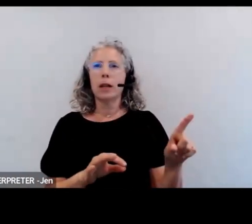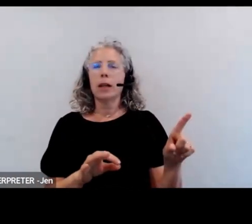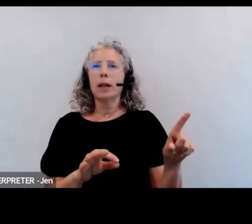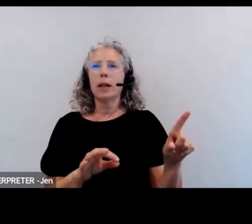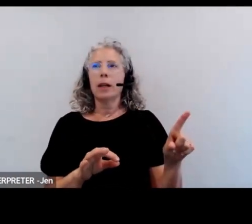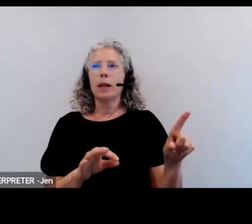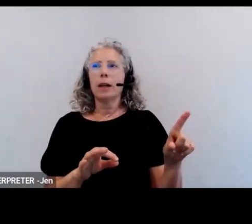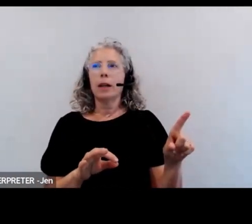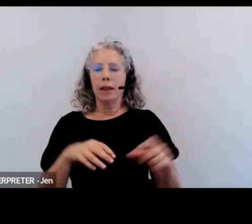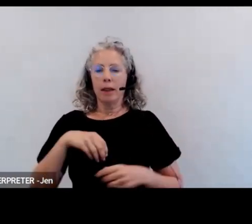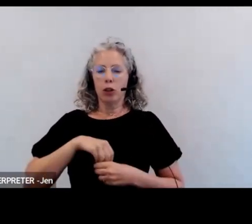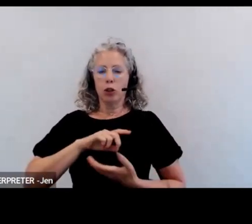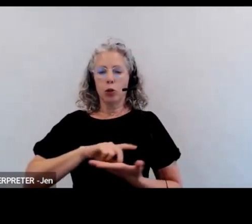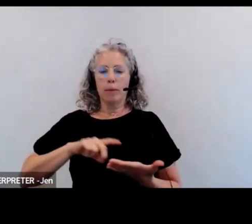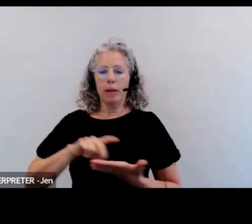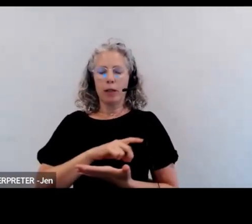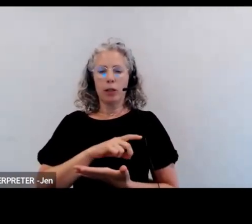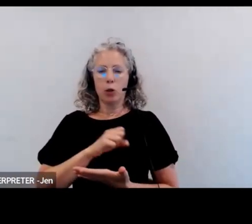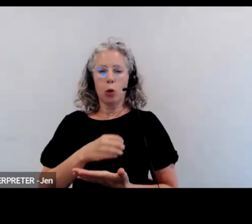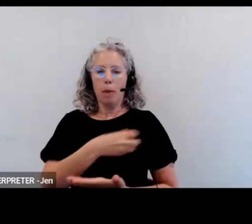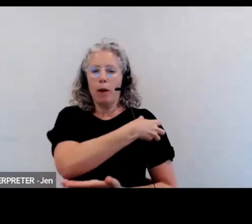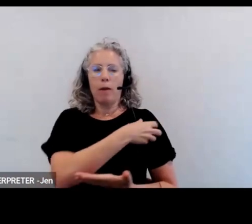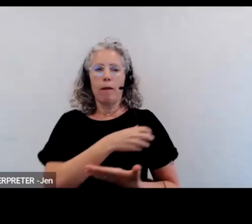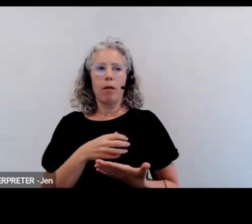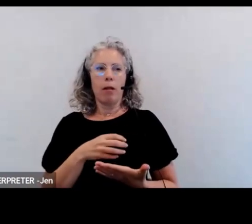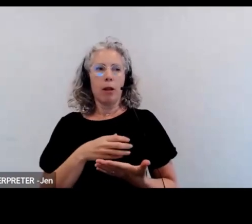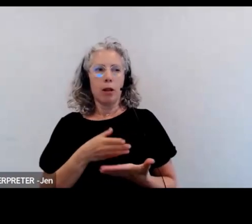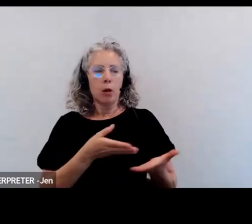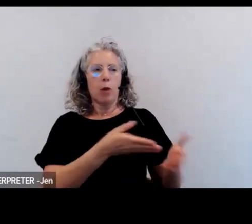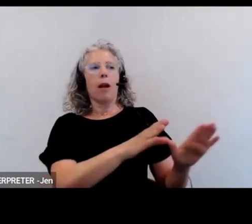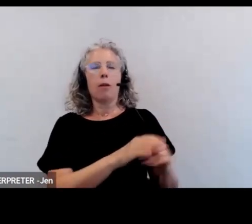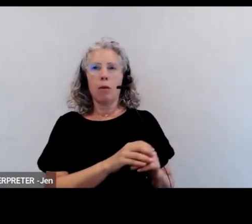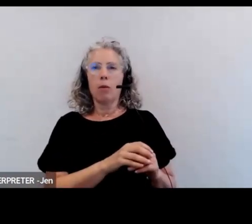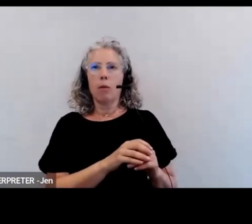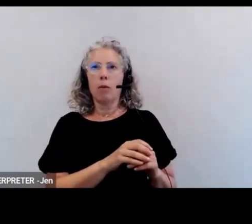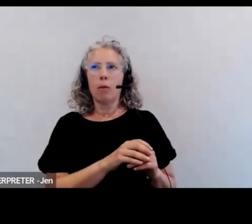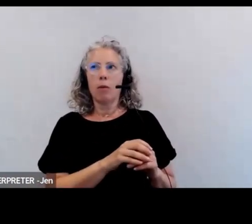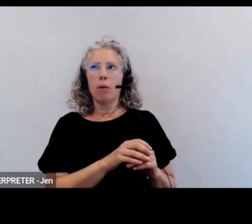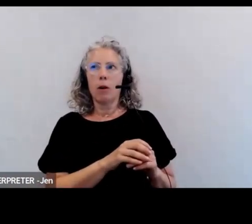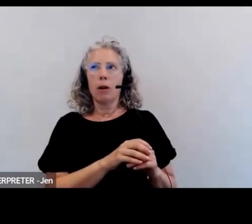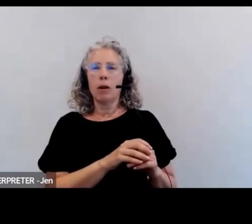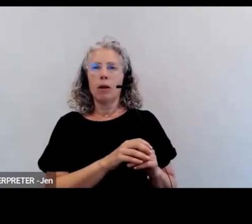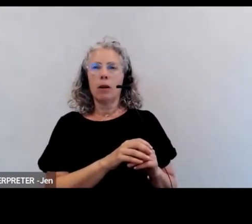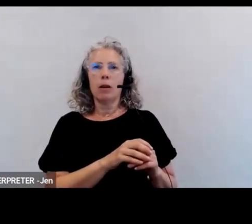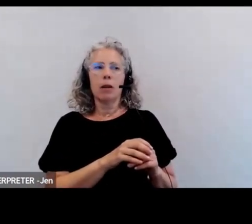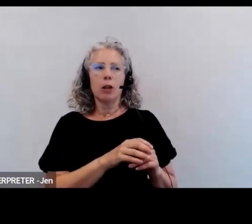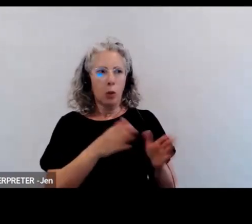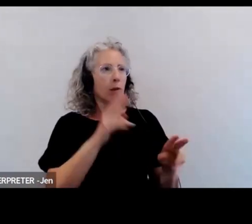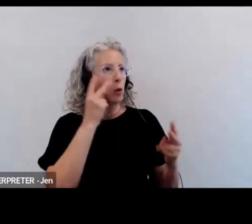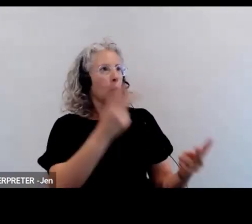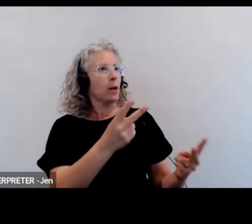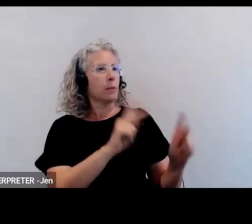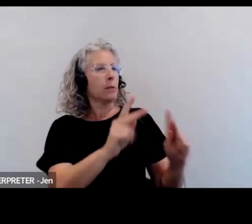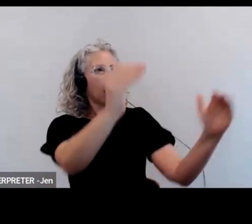you hold inside of yourself is so powerful that you allow them to be dehumanized, to